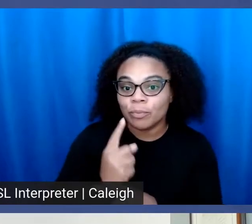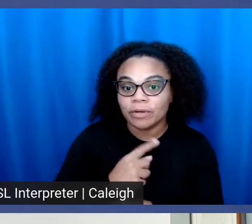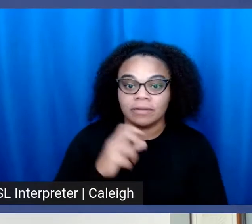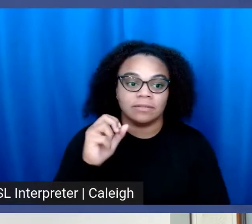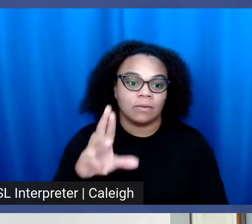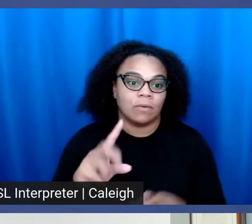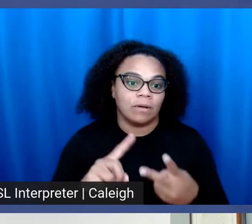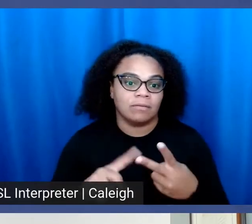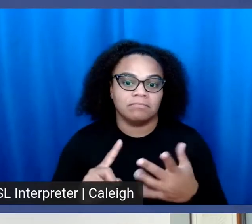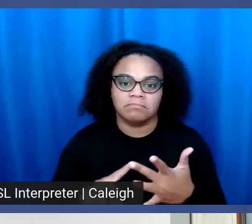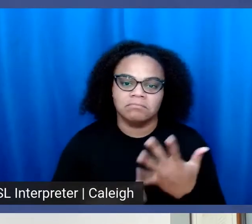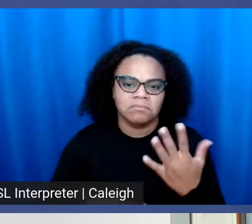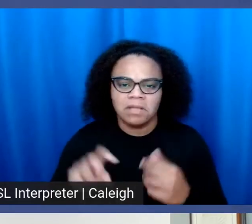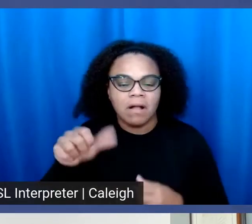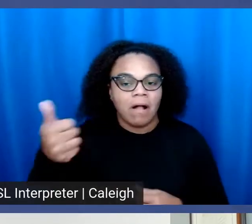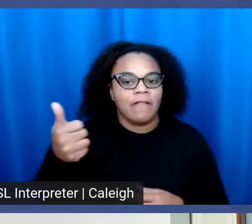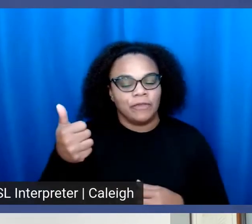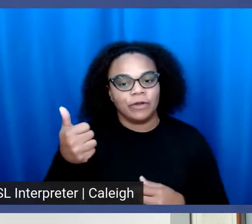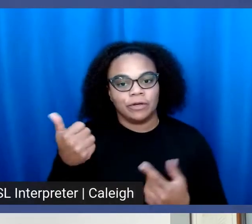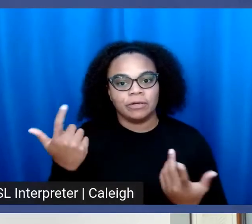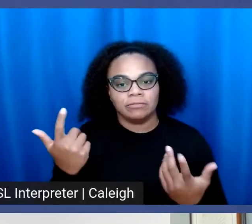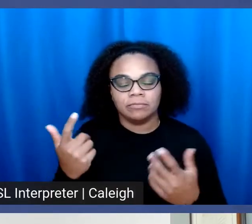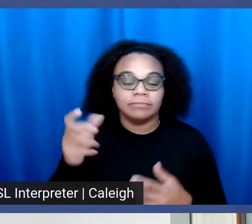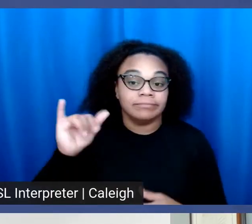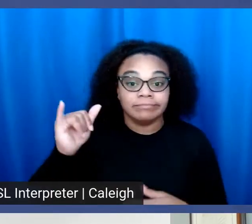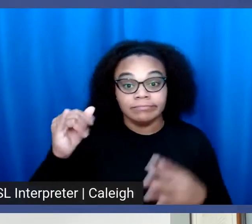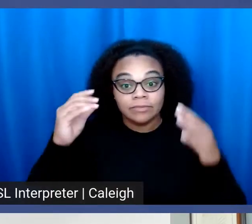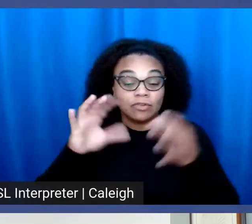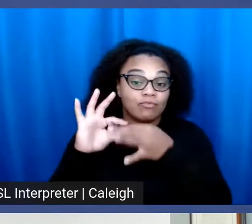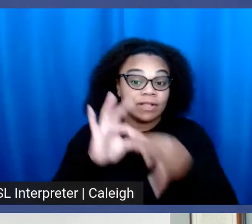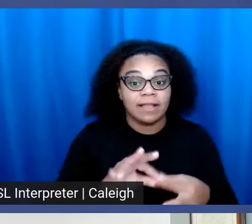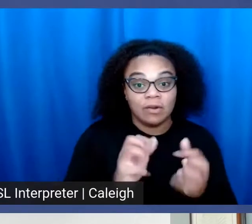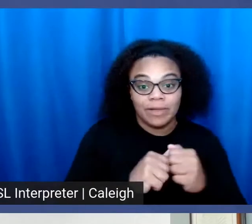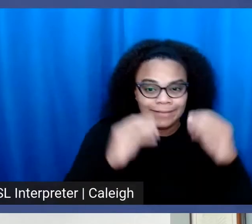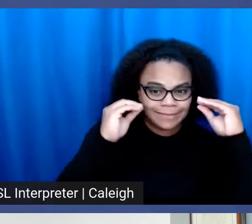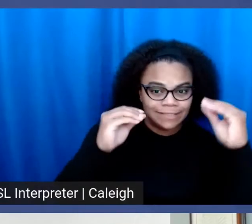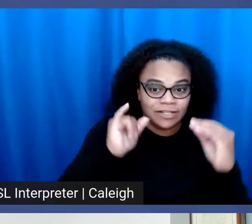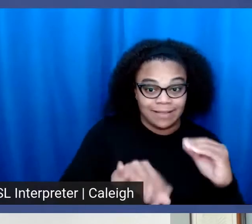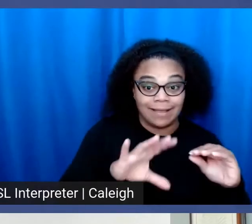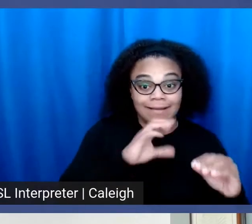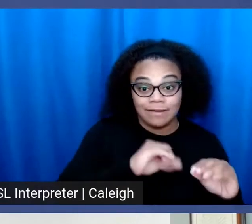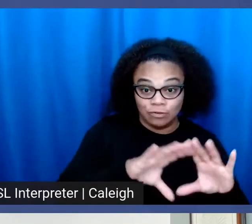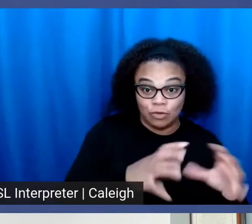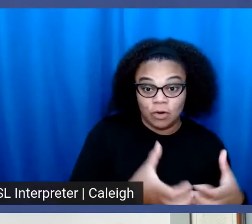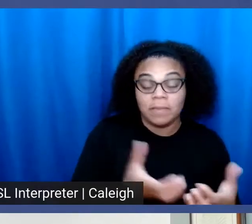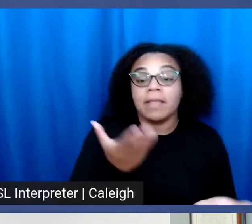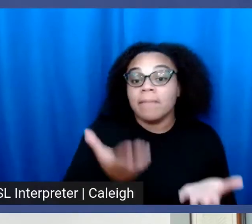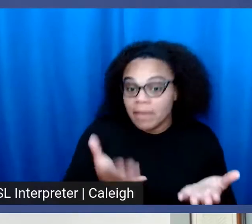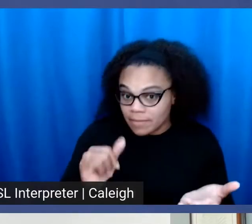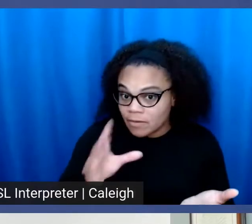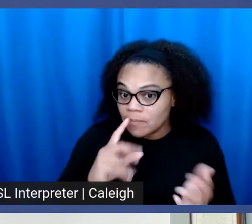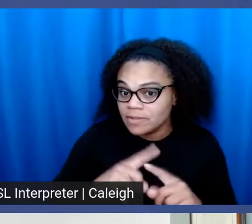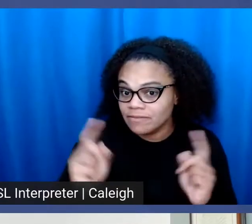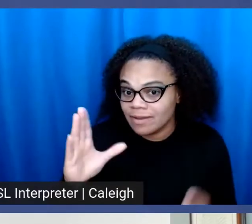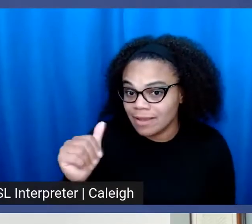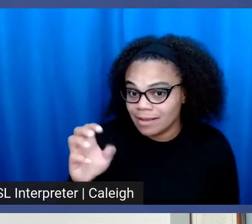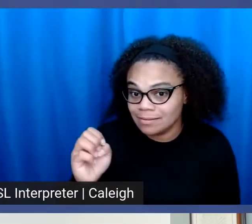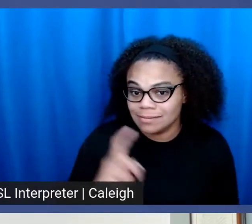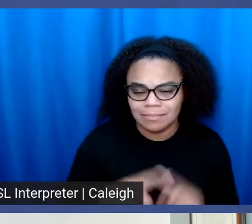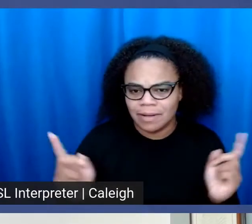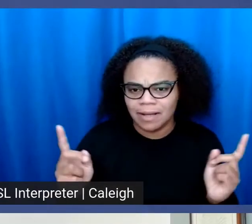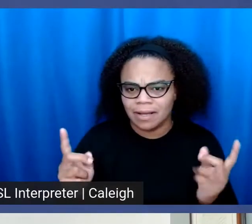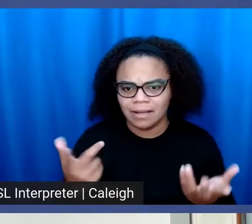other objective factors, then maybe, or pedagogical relevance to the age group, et cetera, then maybe we'd have a different case here. But we didn't have that. We just had naked